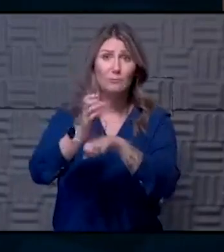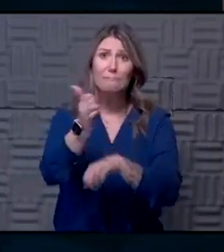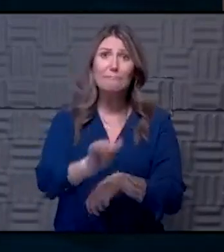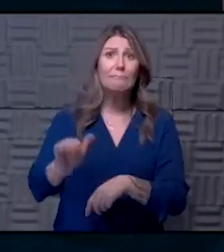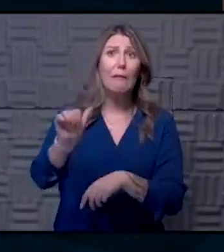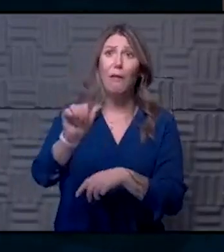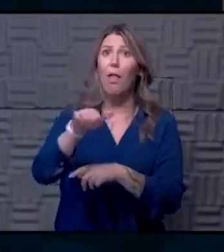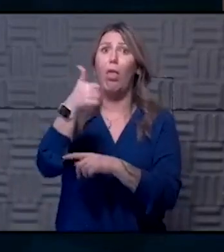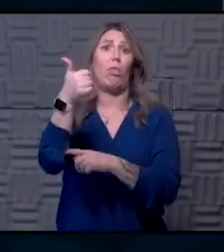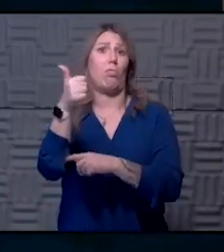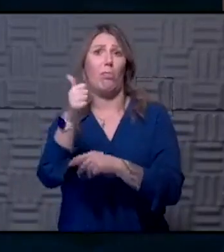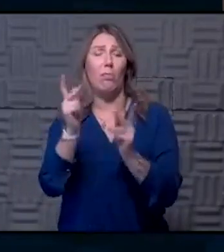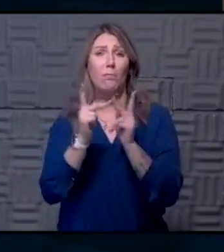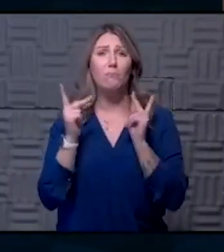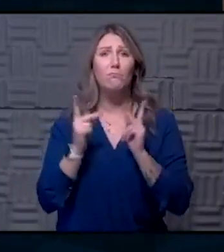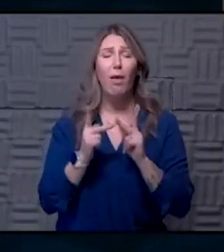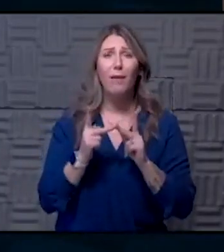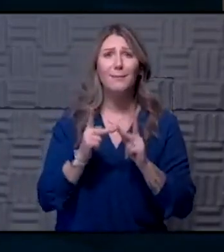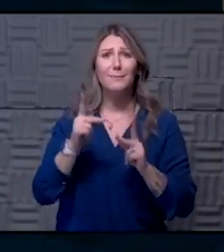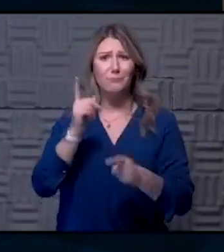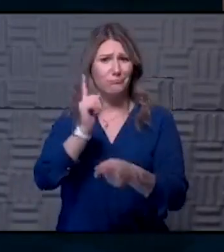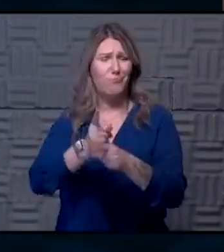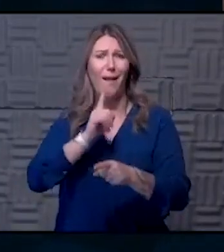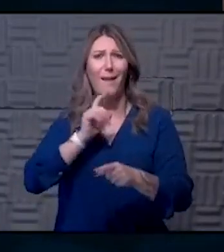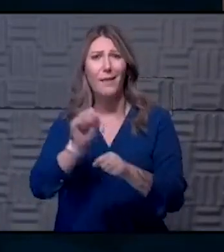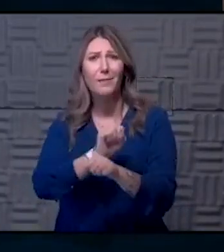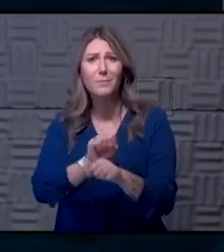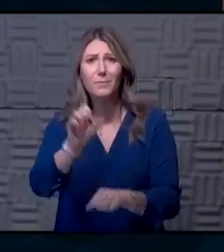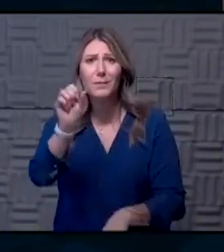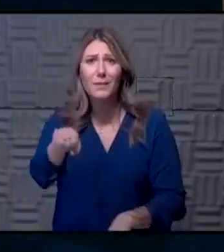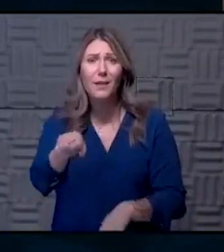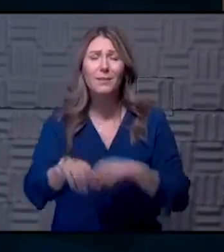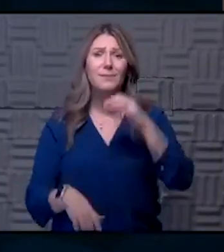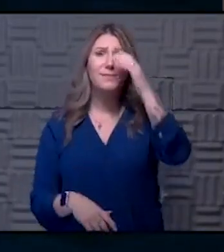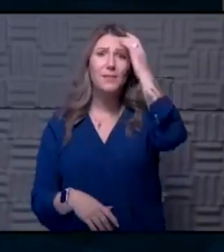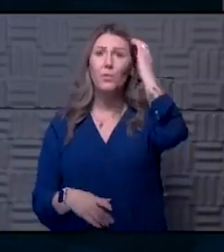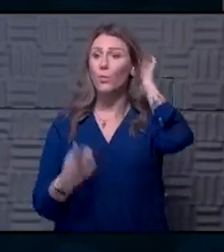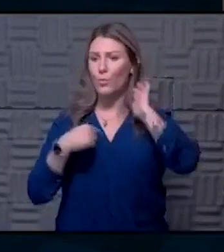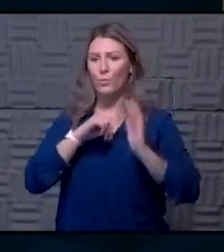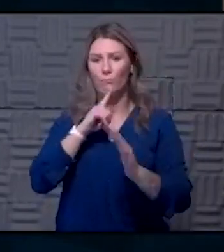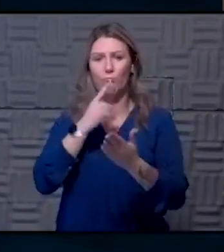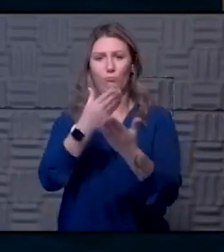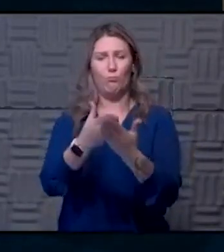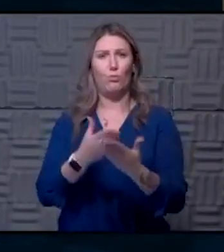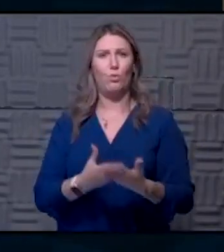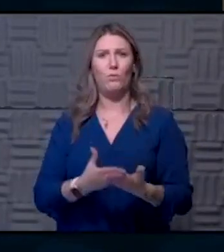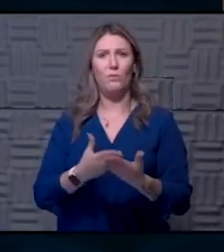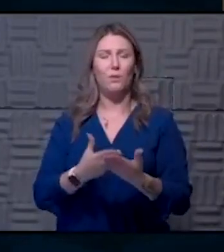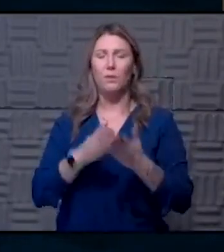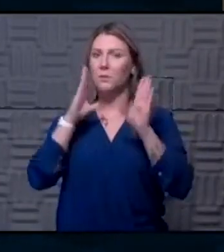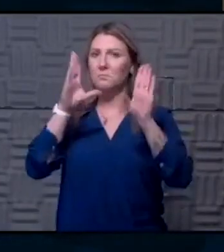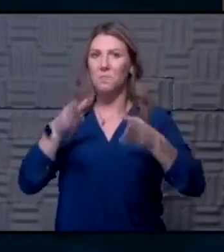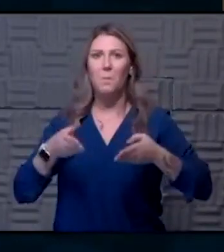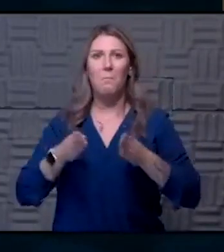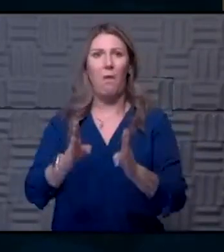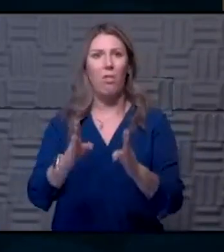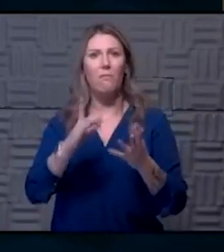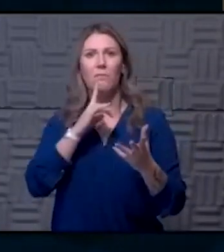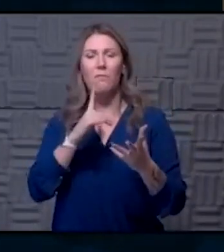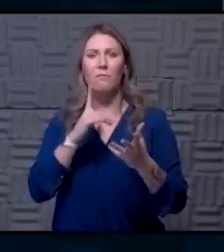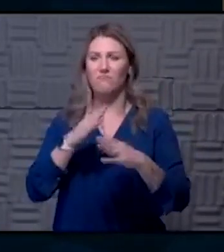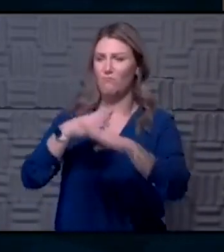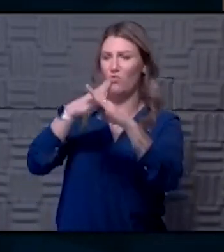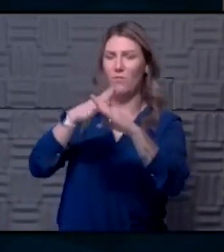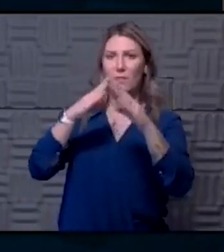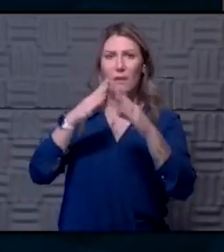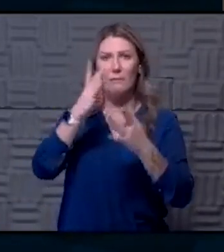I think you're absolutely right. We have proven that this is a good method to prevent the spread of the disease, prevent